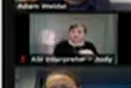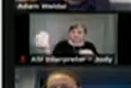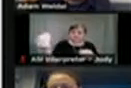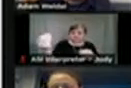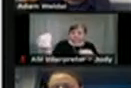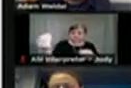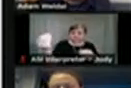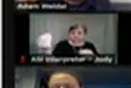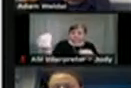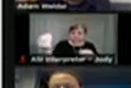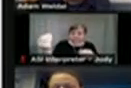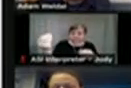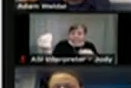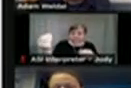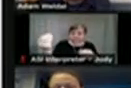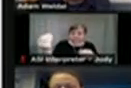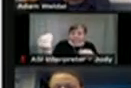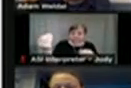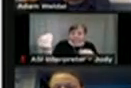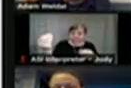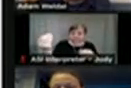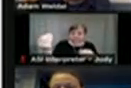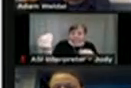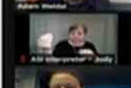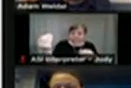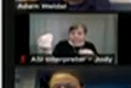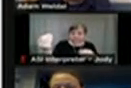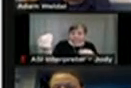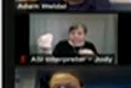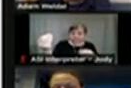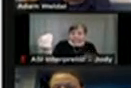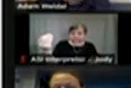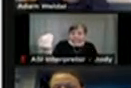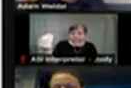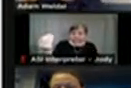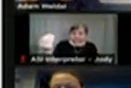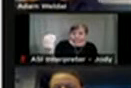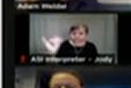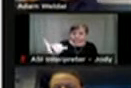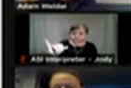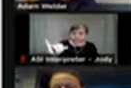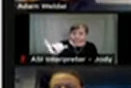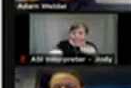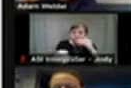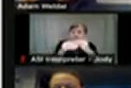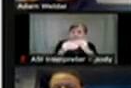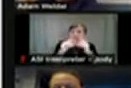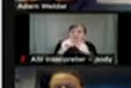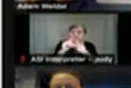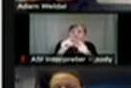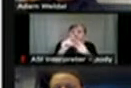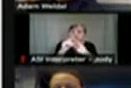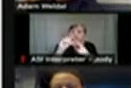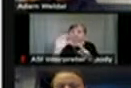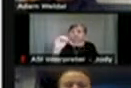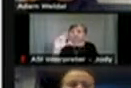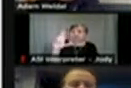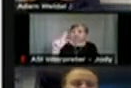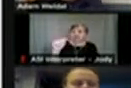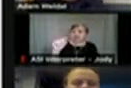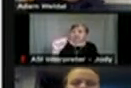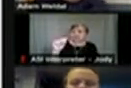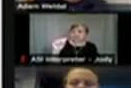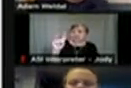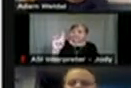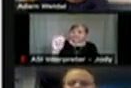point three. Yep. Because like the superintendent just said, obviously indoor PE